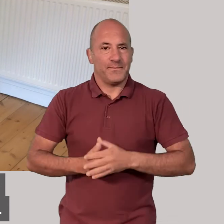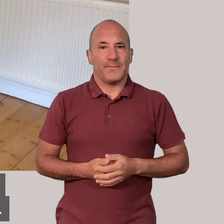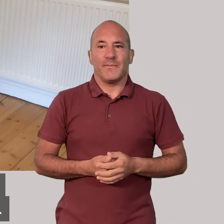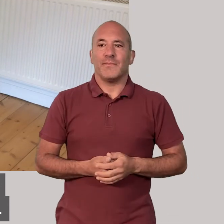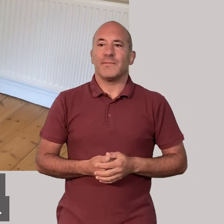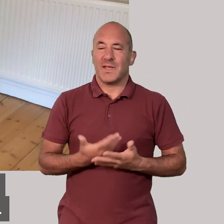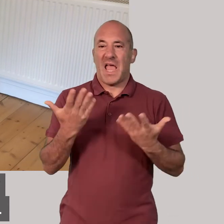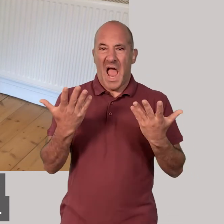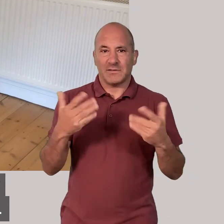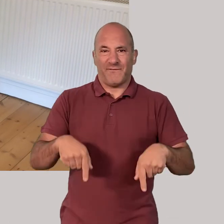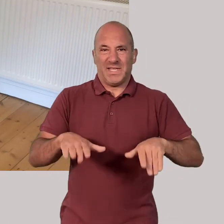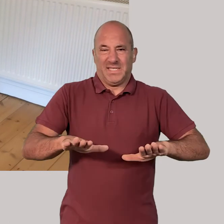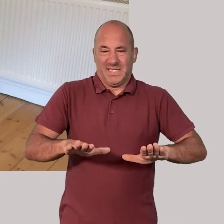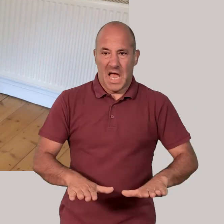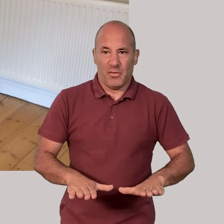the idea.